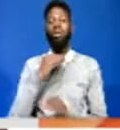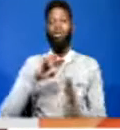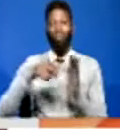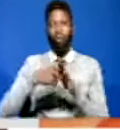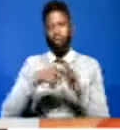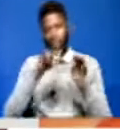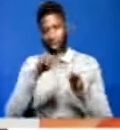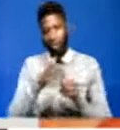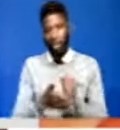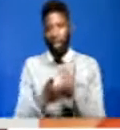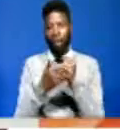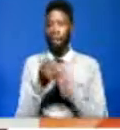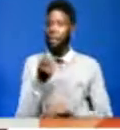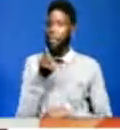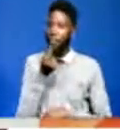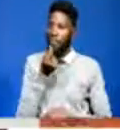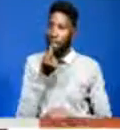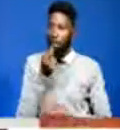commercialize groundnut farming.